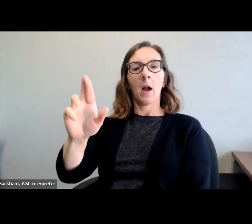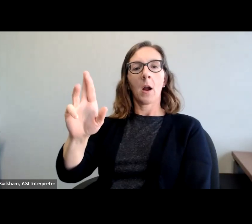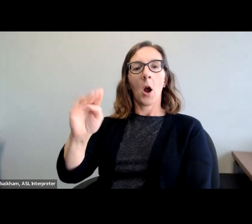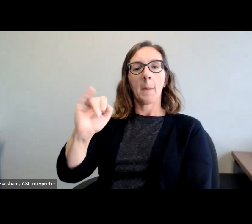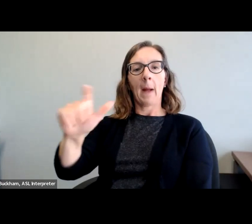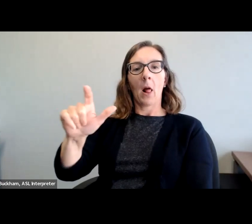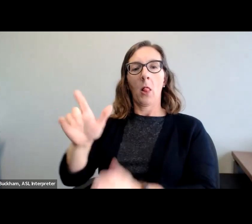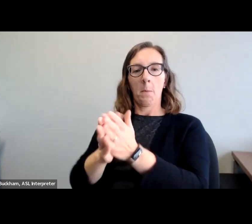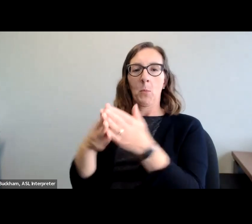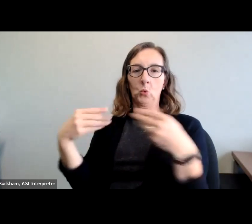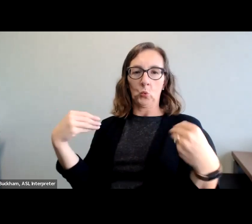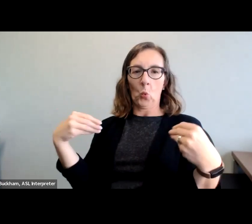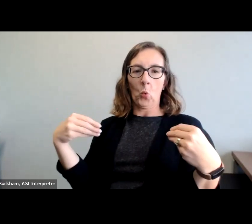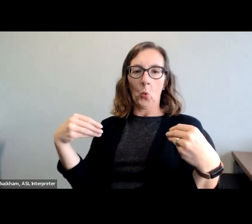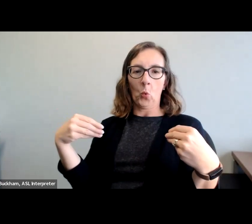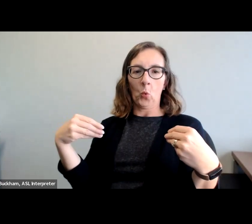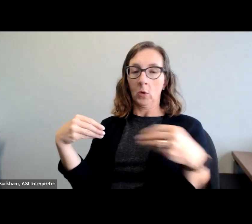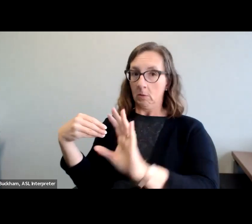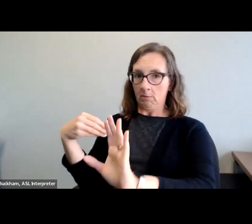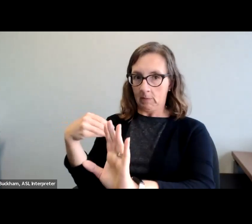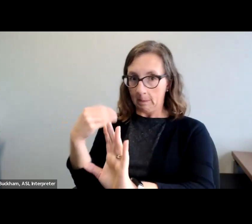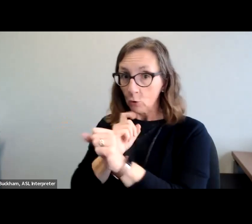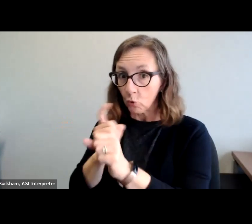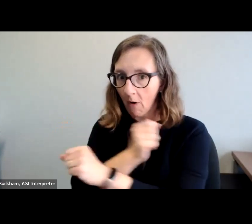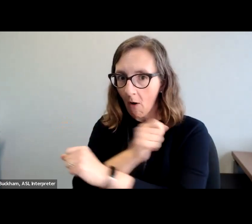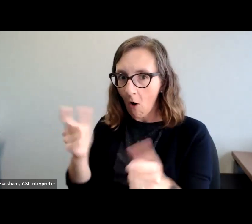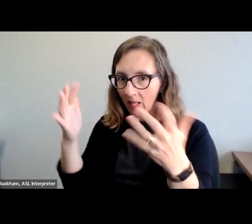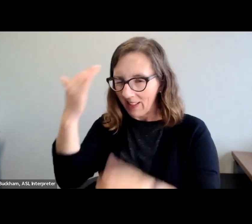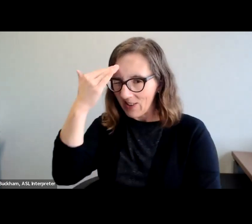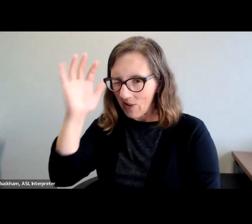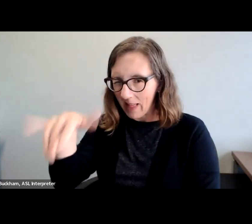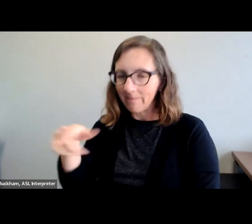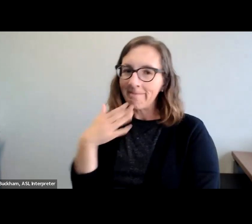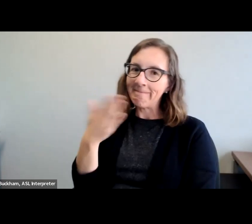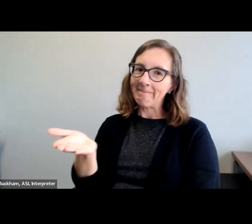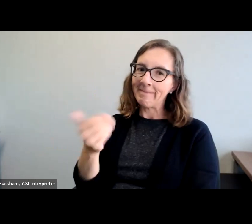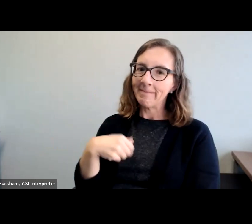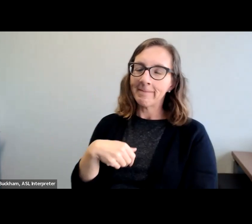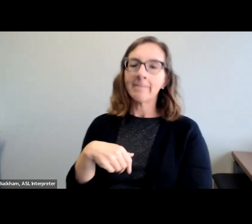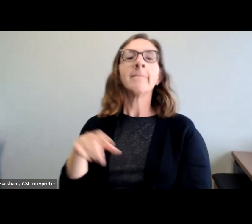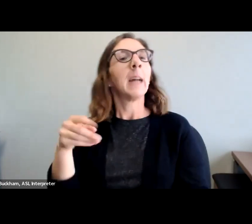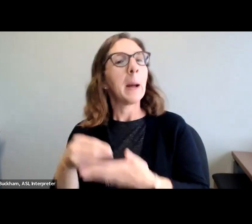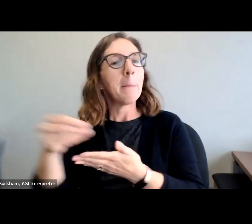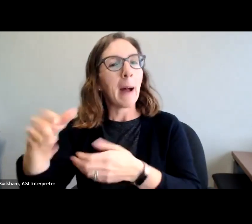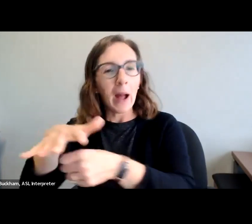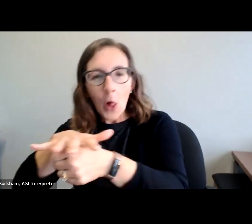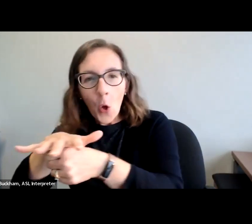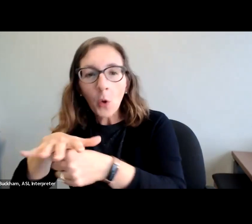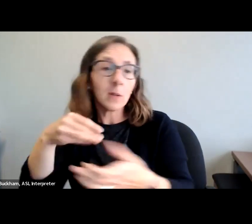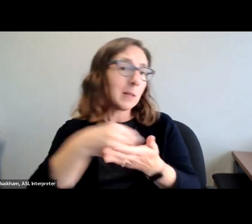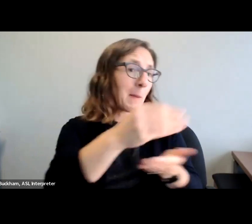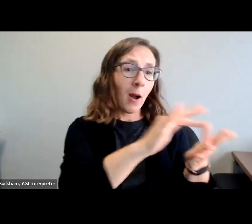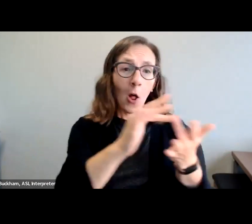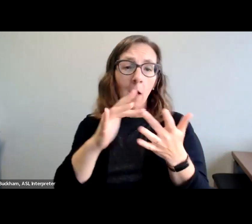bookstore. I just wanted to make sure everybody knew that. Thanks. Buy local or buy online, whatever works for